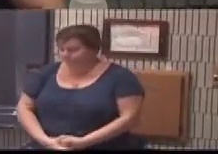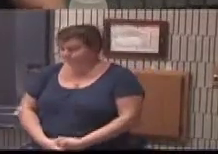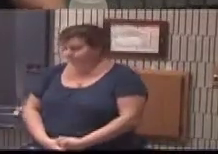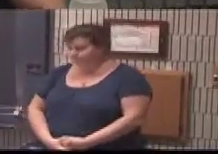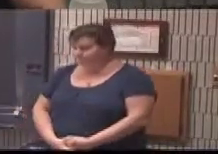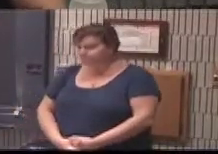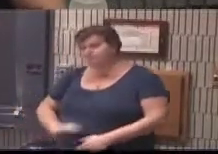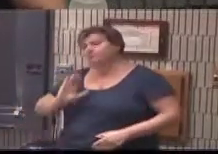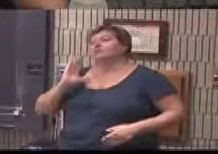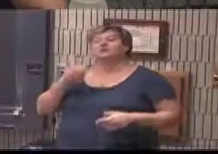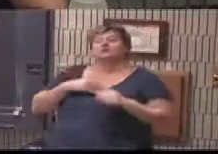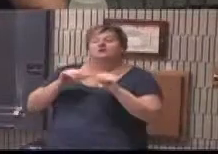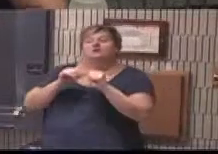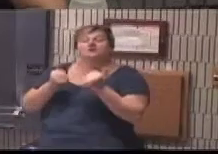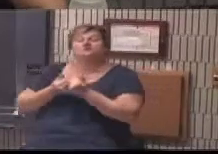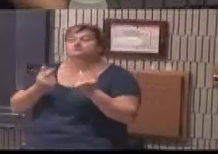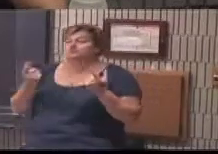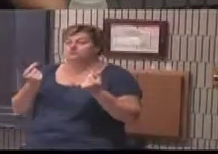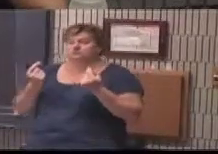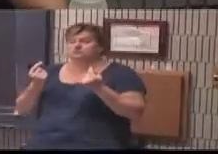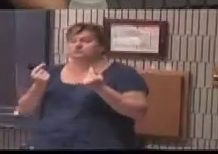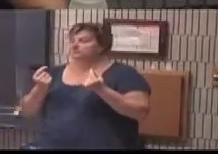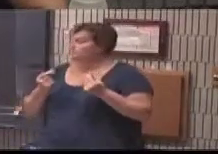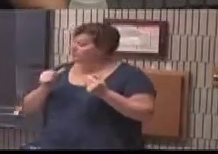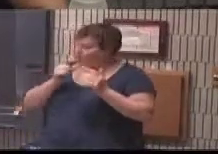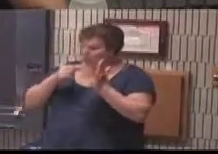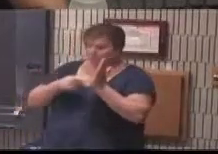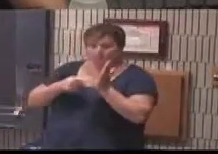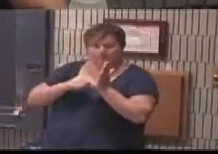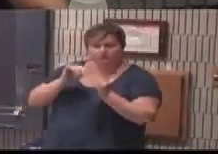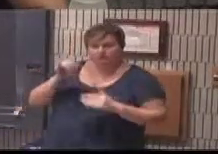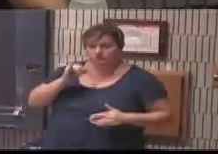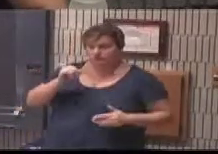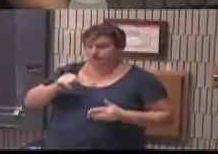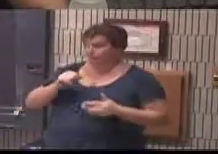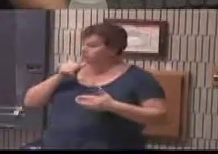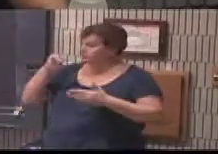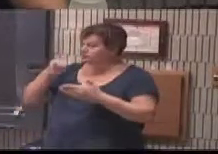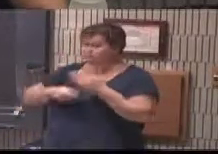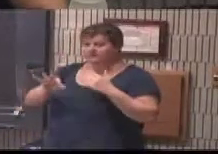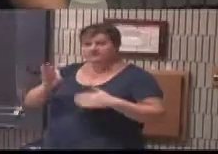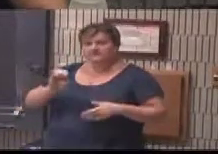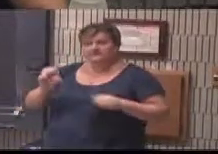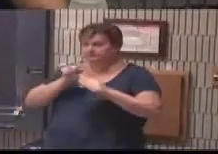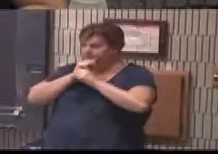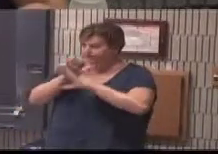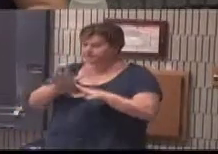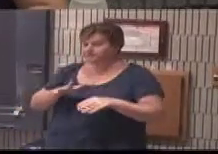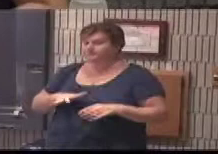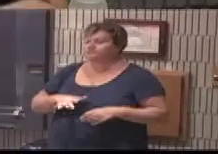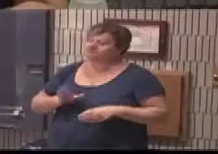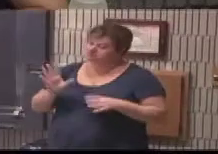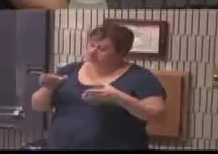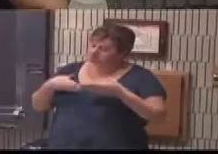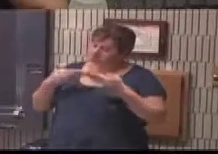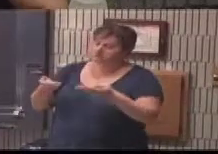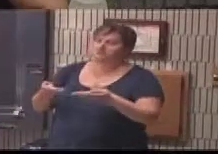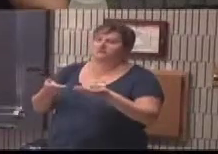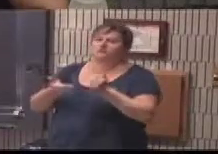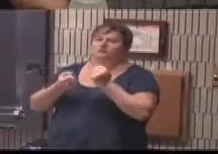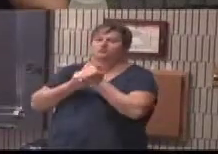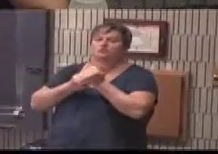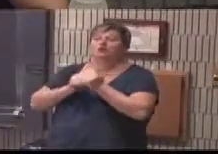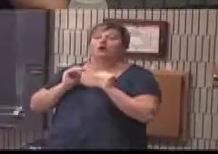Basically, what our agency does, without billing insurance or without charging for services, we offer support in a couple